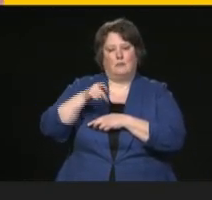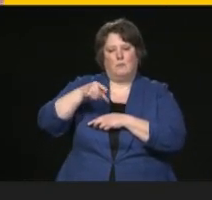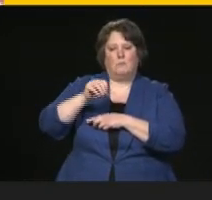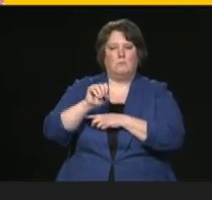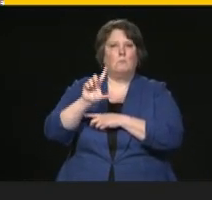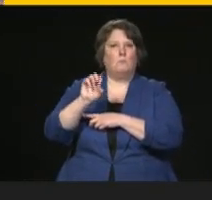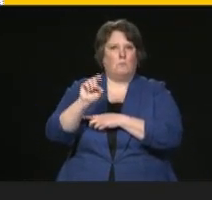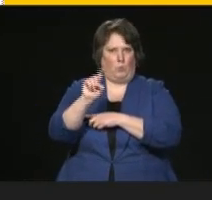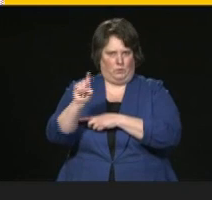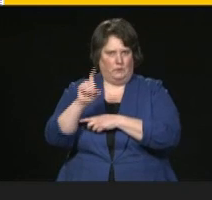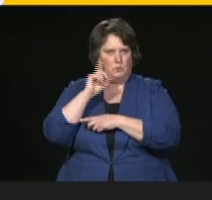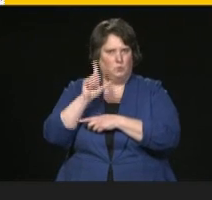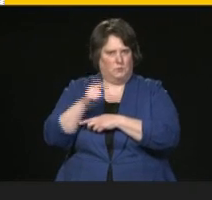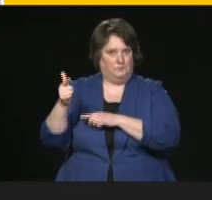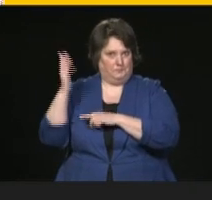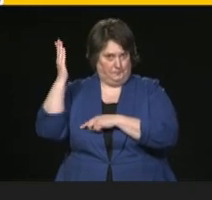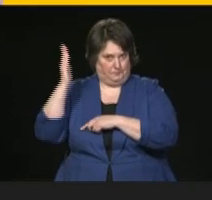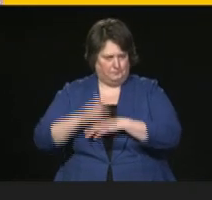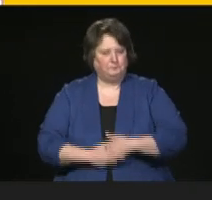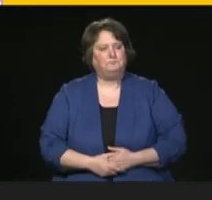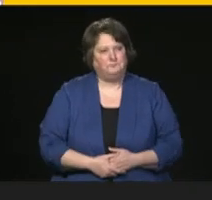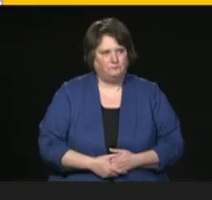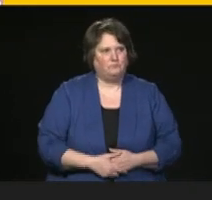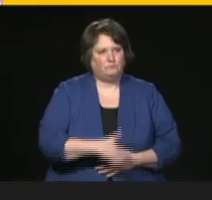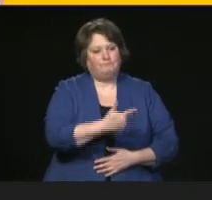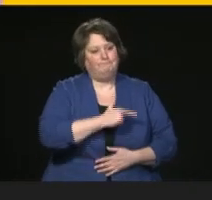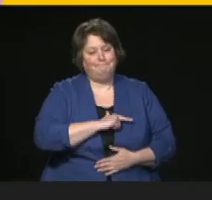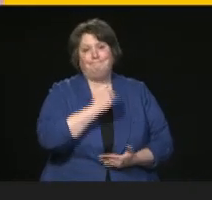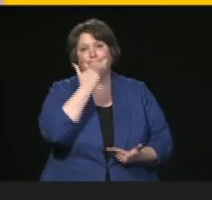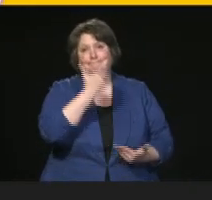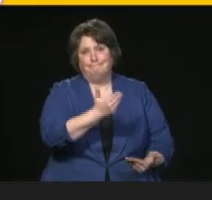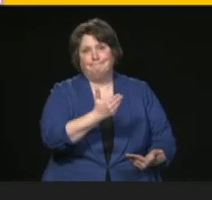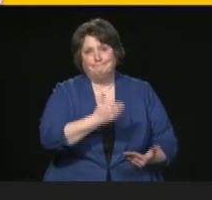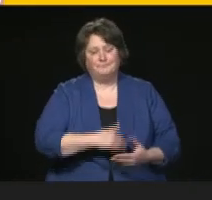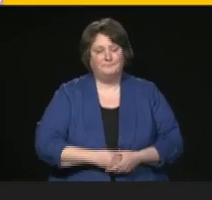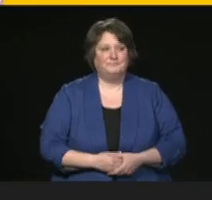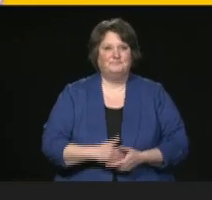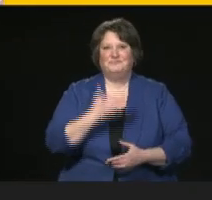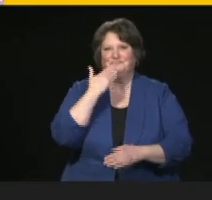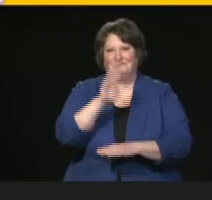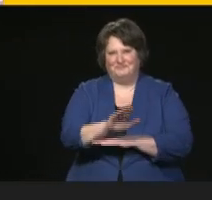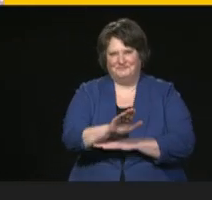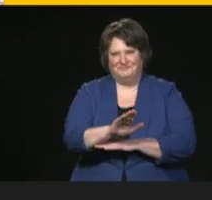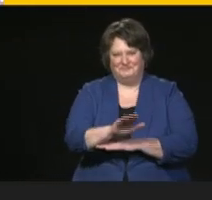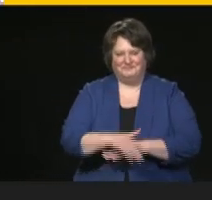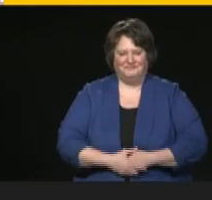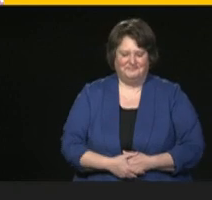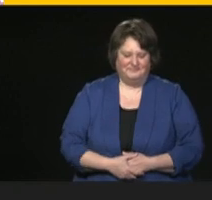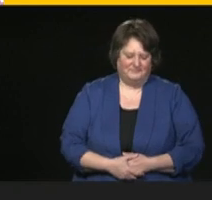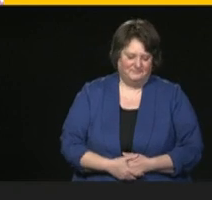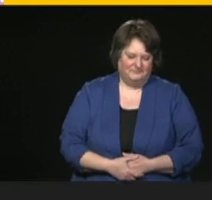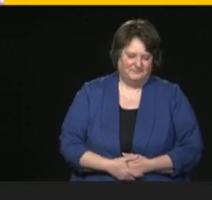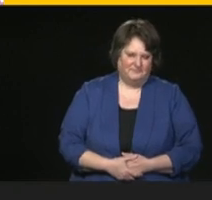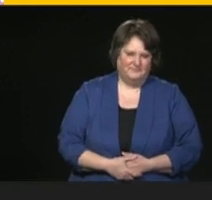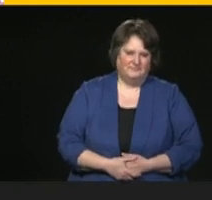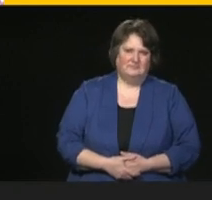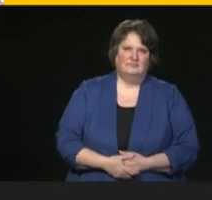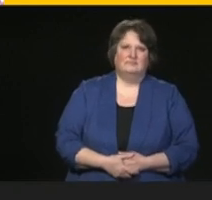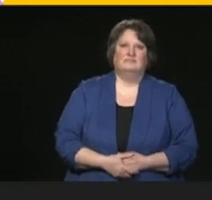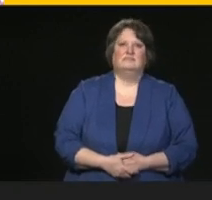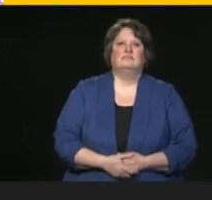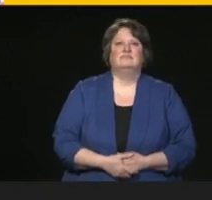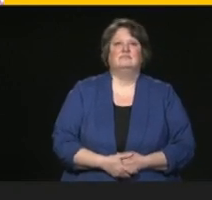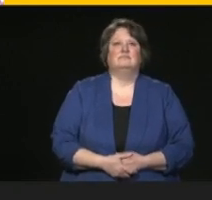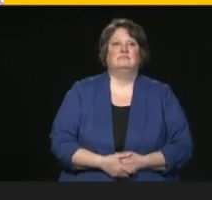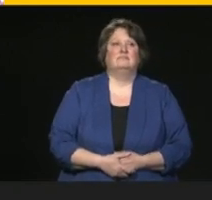Well, thank you, Minister. Good afternoon, everybody. Bonjour tout le monde. Good afternoon, everyone. History of the global financial